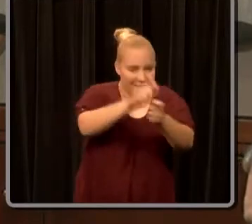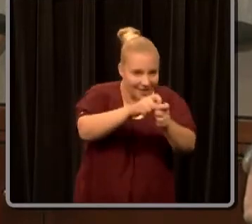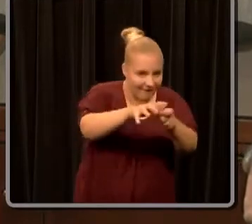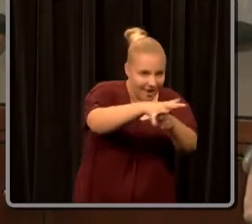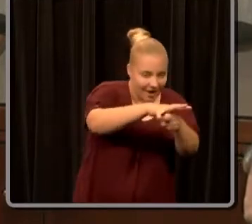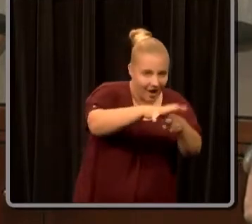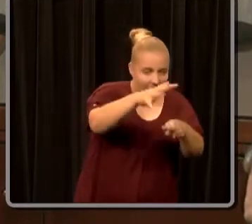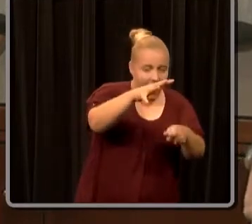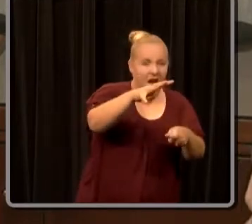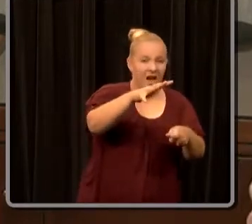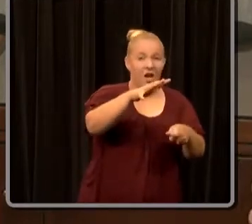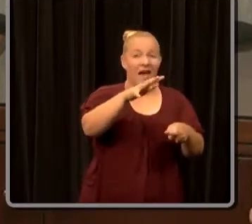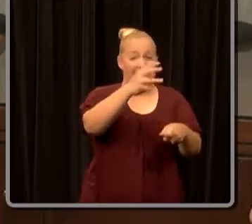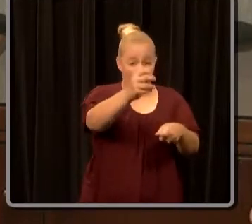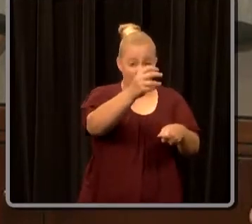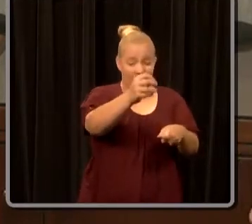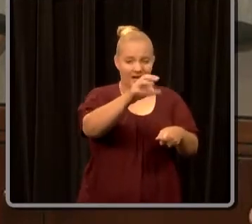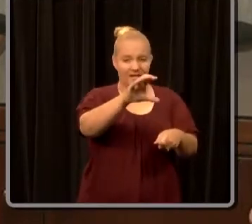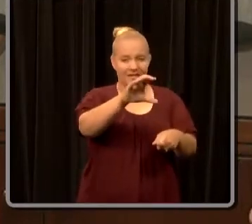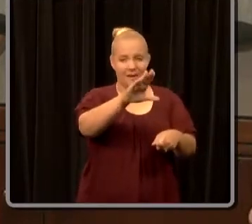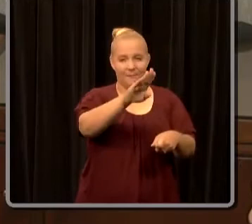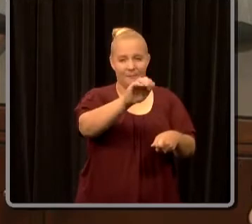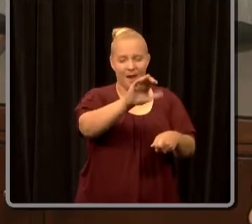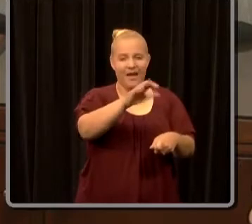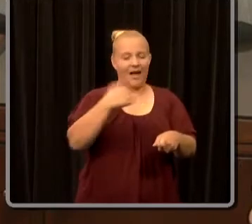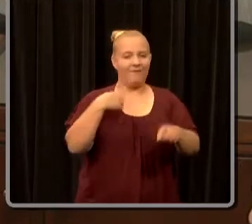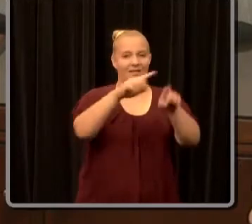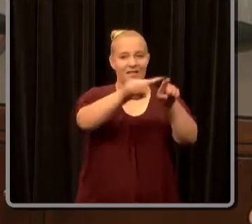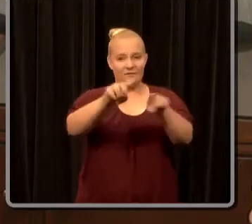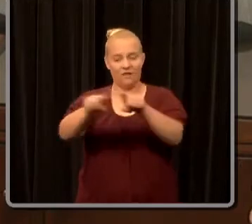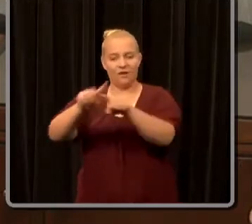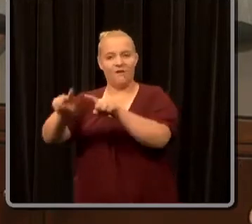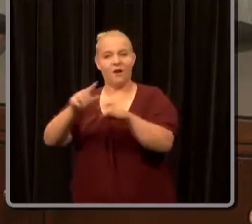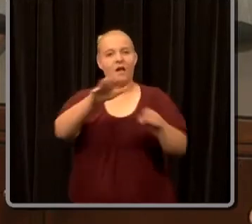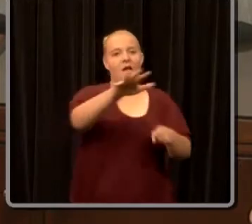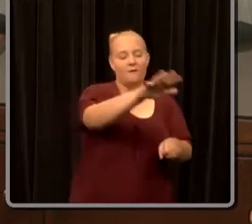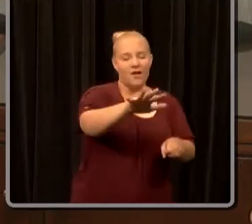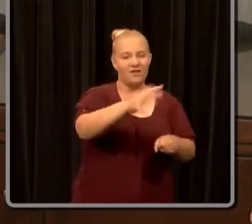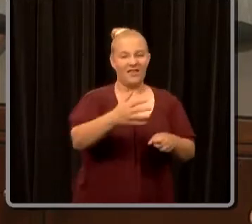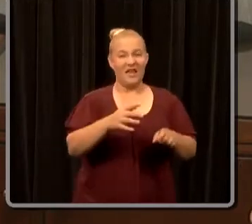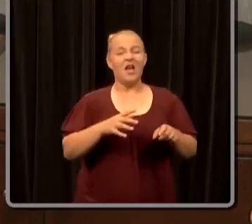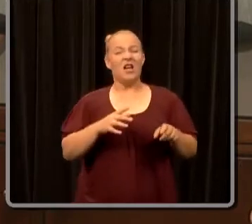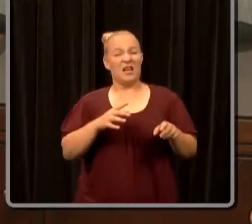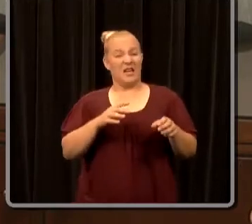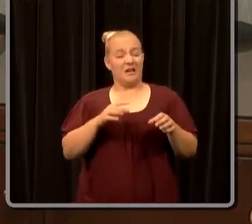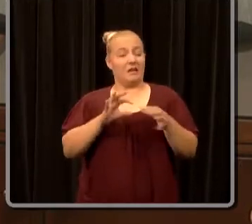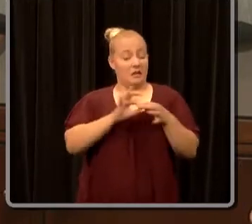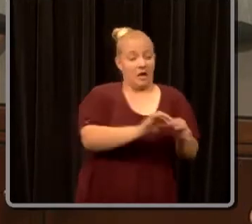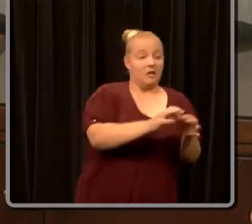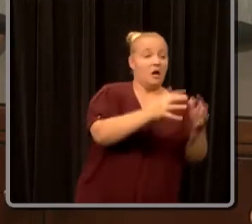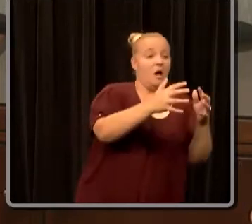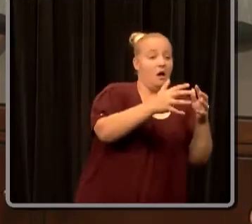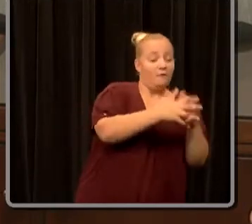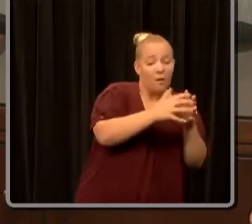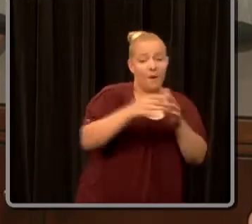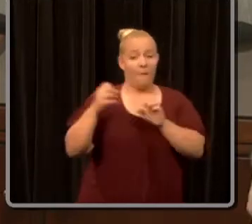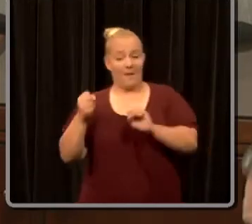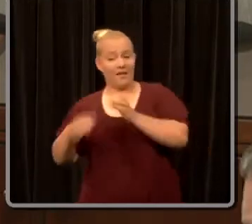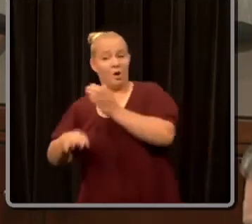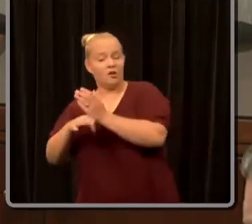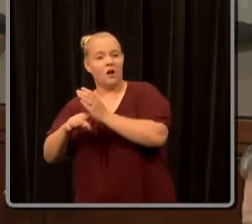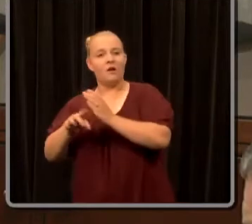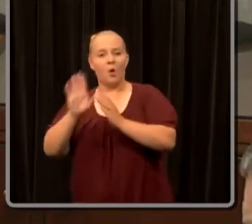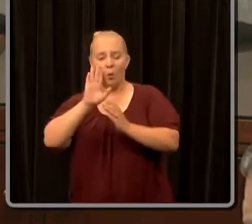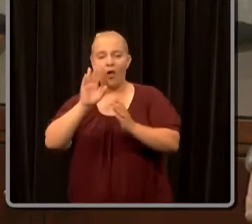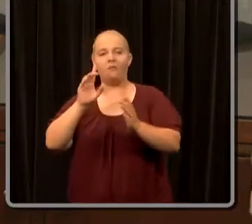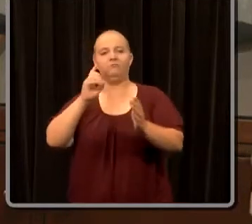CBAC, where you have, you know, 8 different fields between baseball, softball, soccer, and football, it'll pinpoint exactly which field